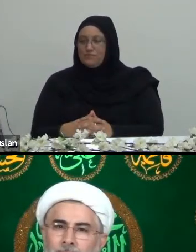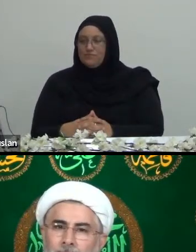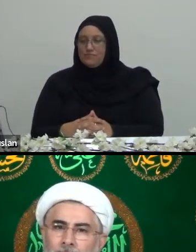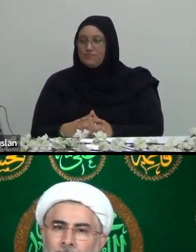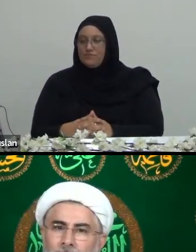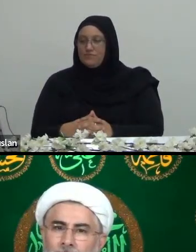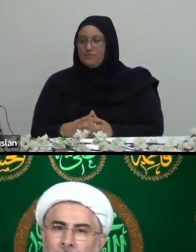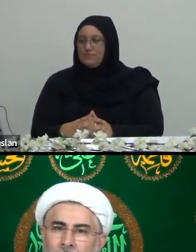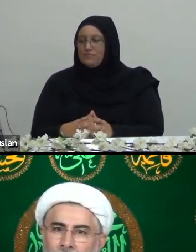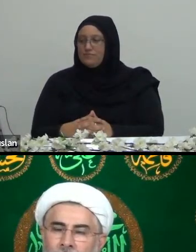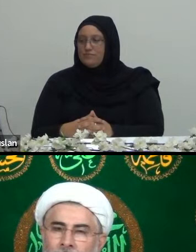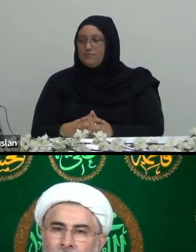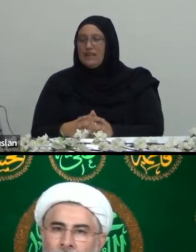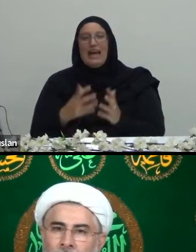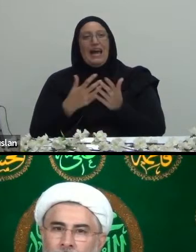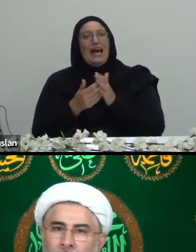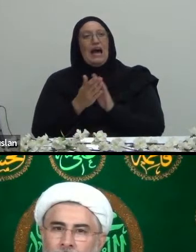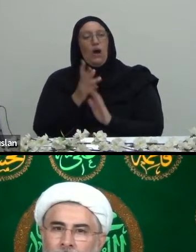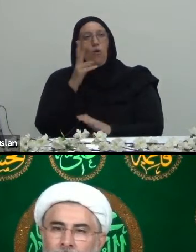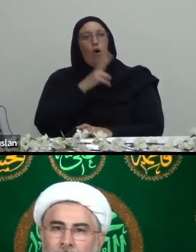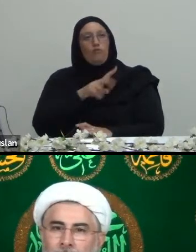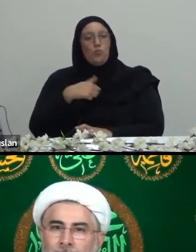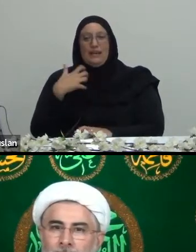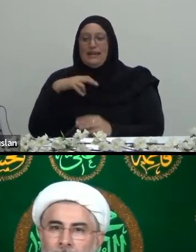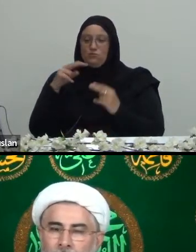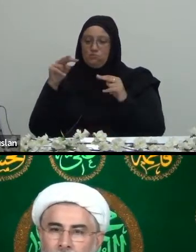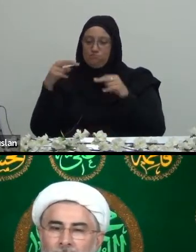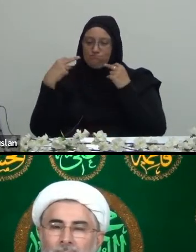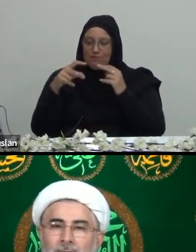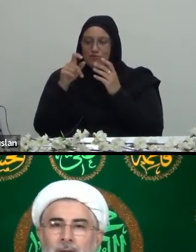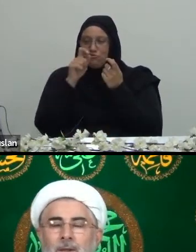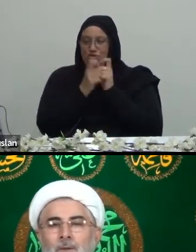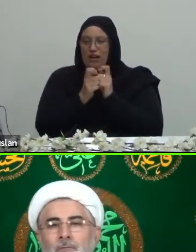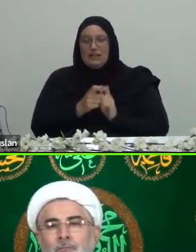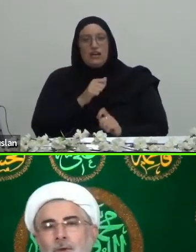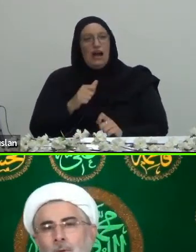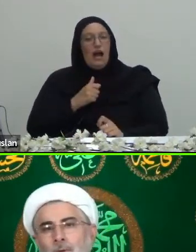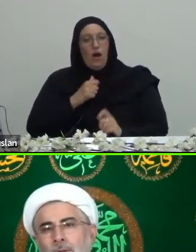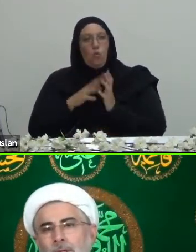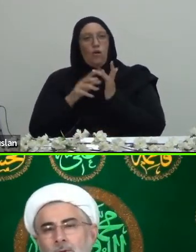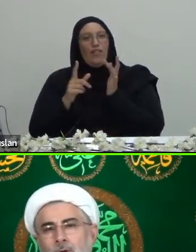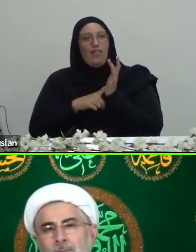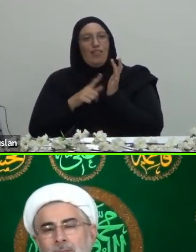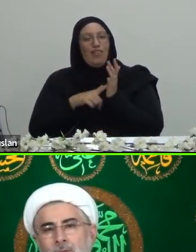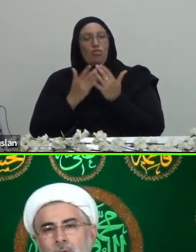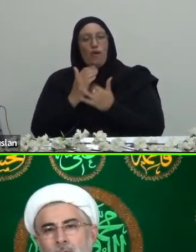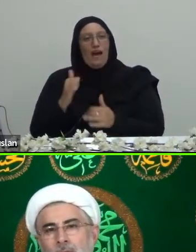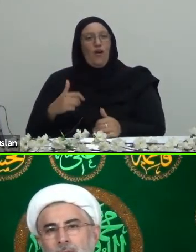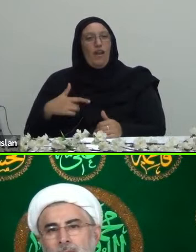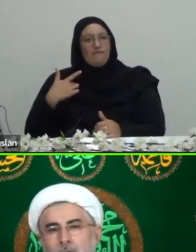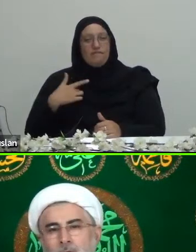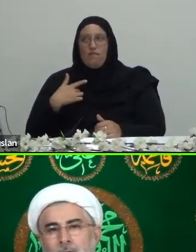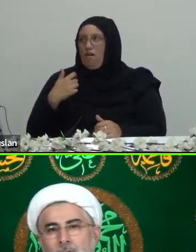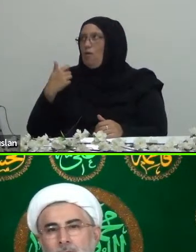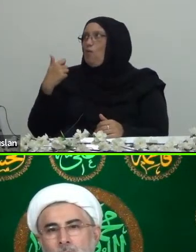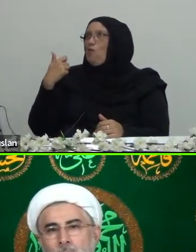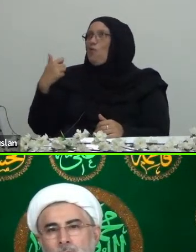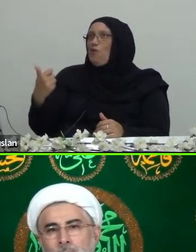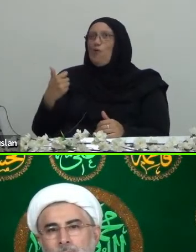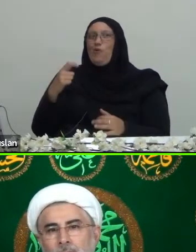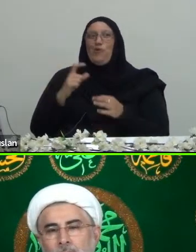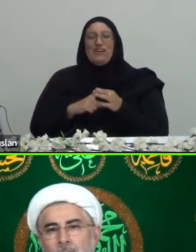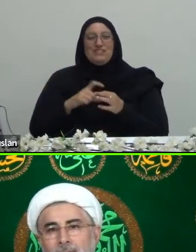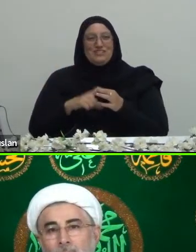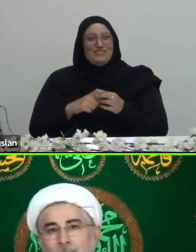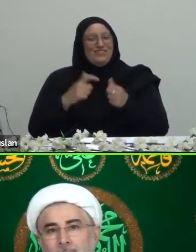to review our will during our lifetime? Ahsan, very good. Anytime that circumstances change, it's good